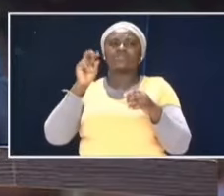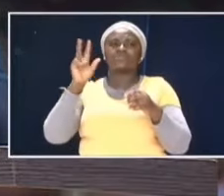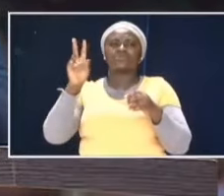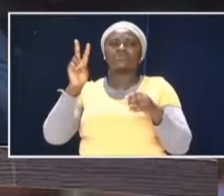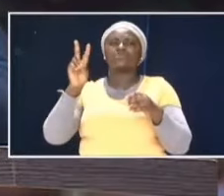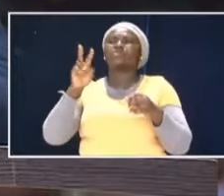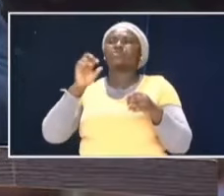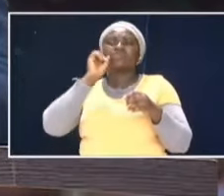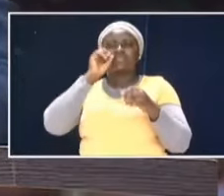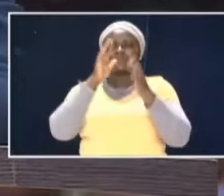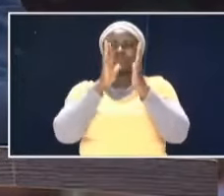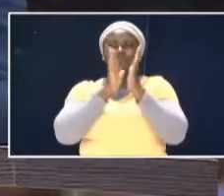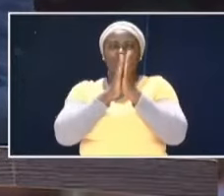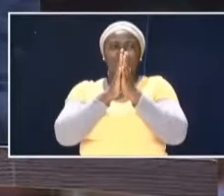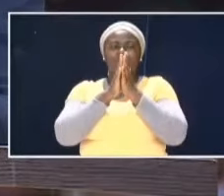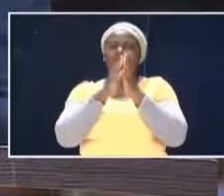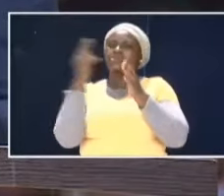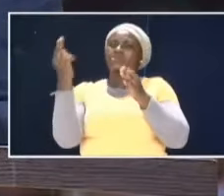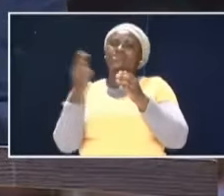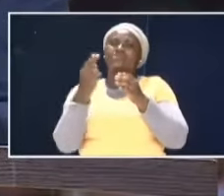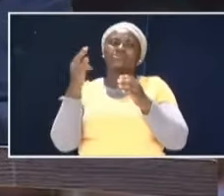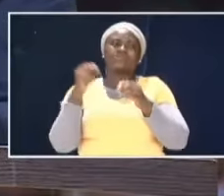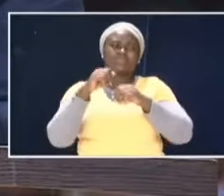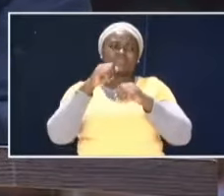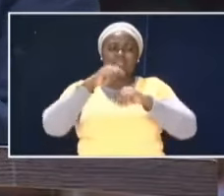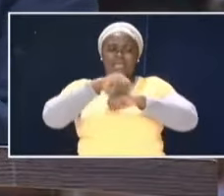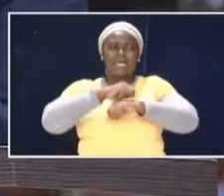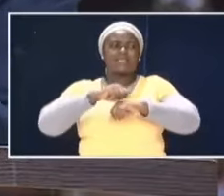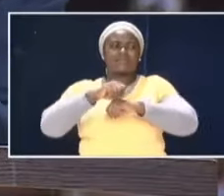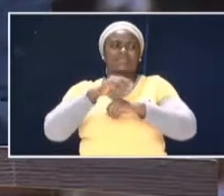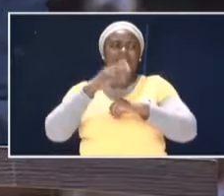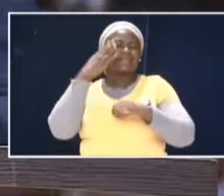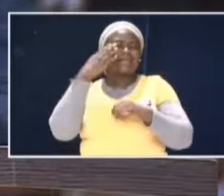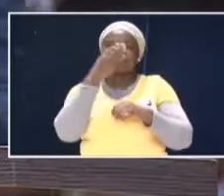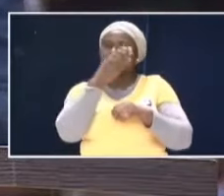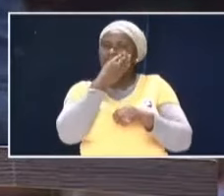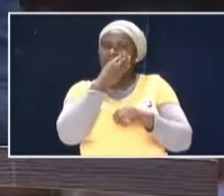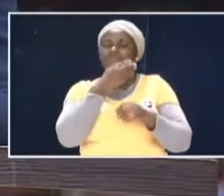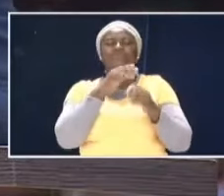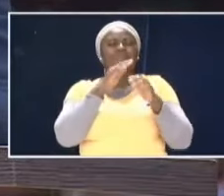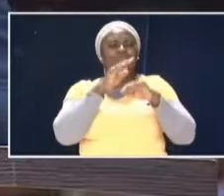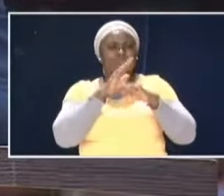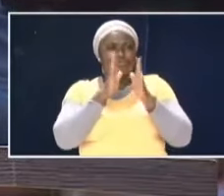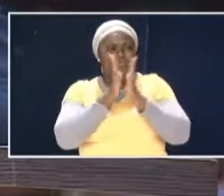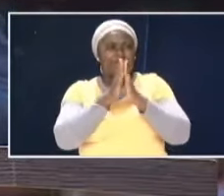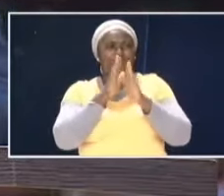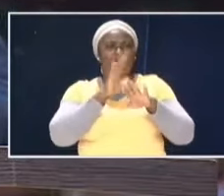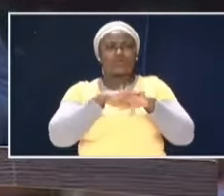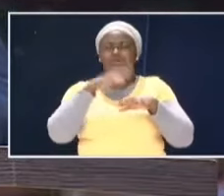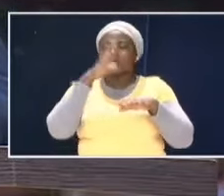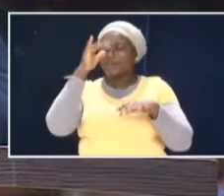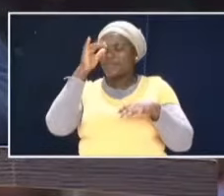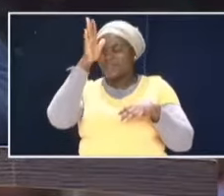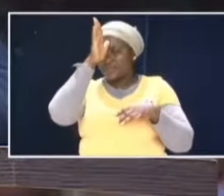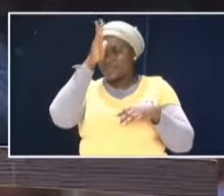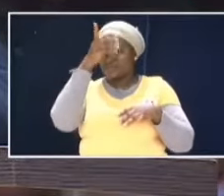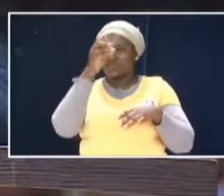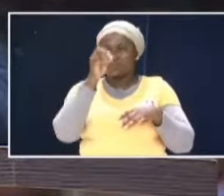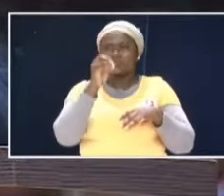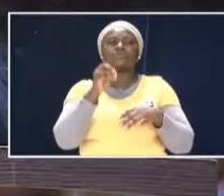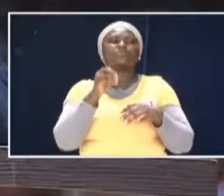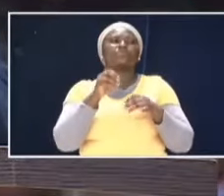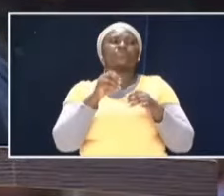prayed using the anointed handkerchief, prayed on by our daddy Gio. The